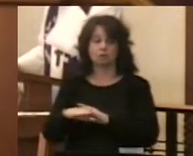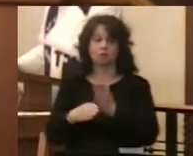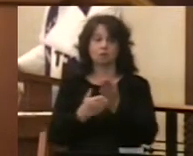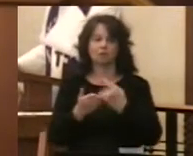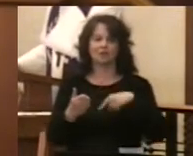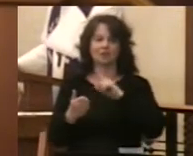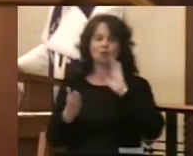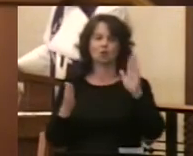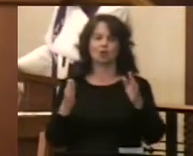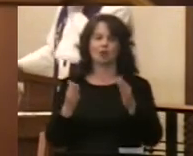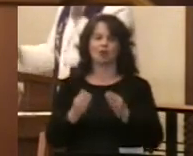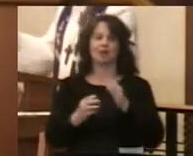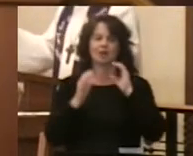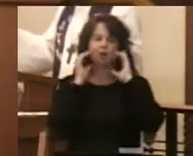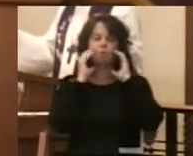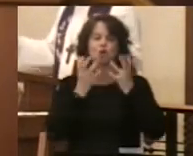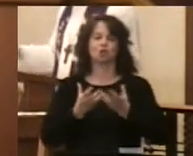beards.